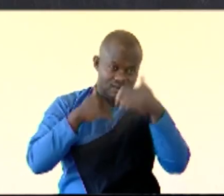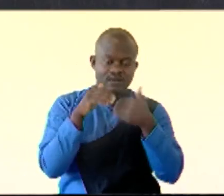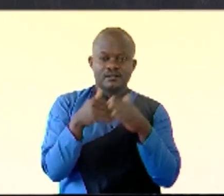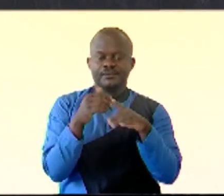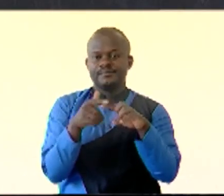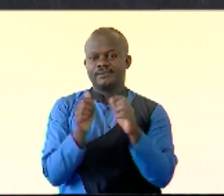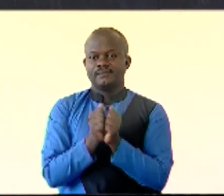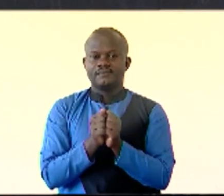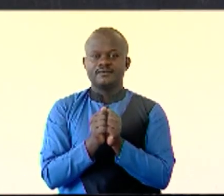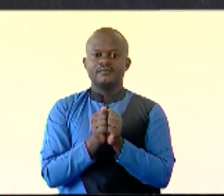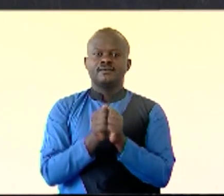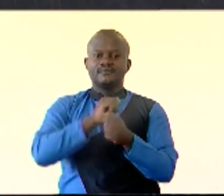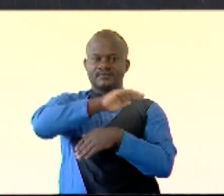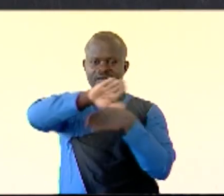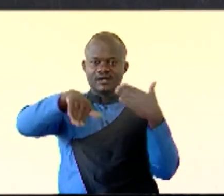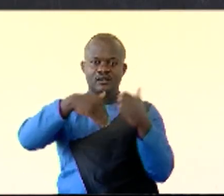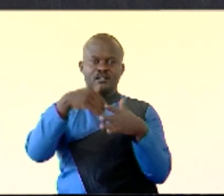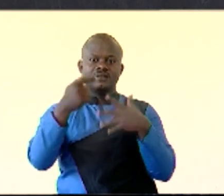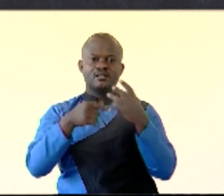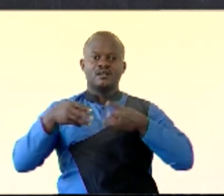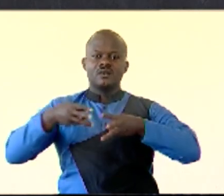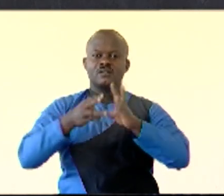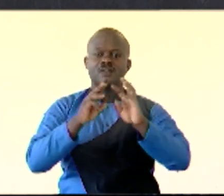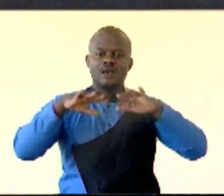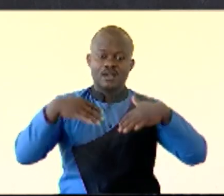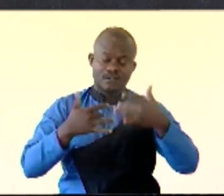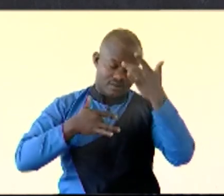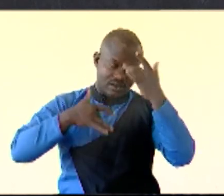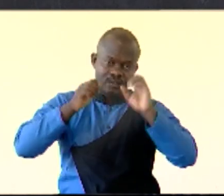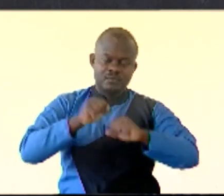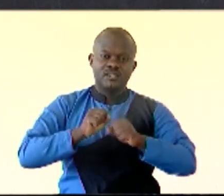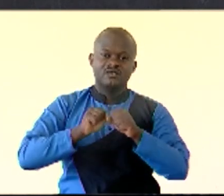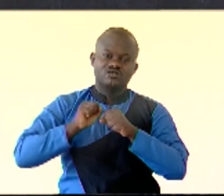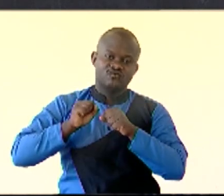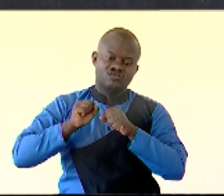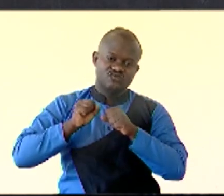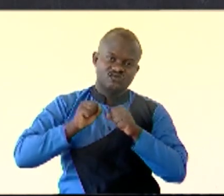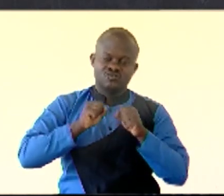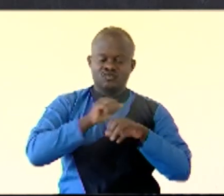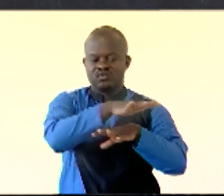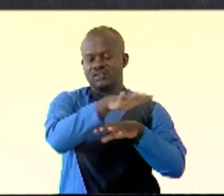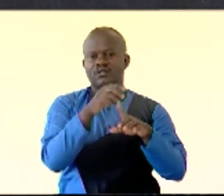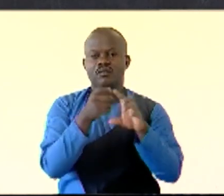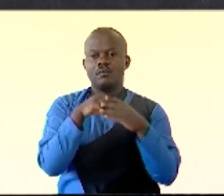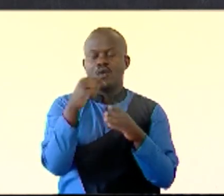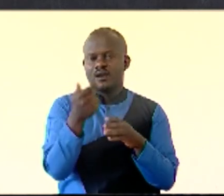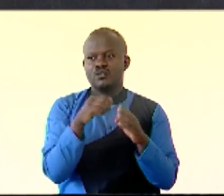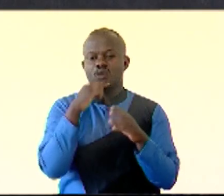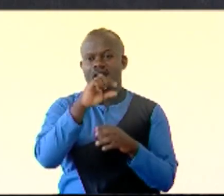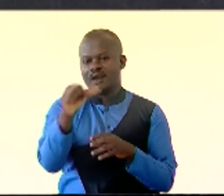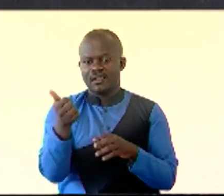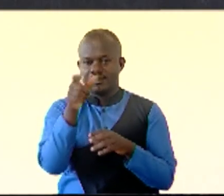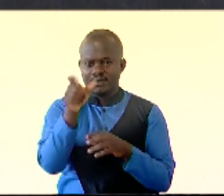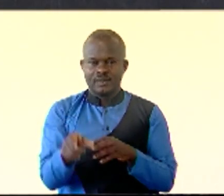diseases. All these are the ways how diseases can be transmitted from one person to another person. And